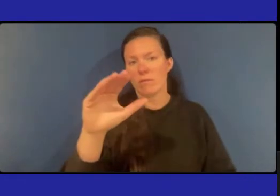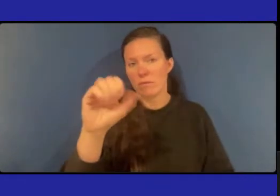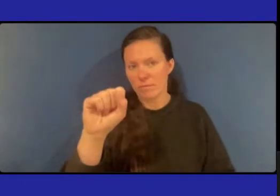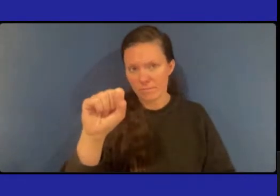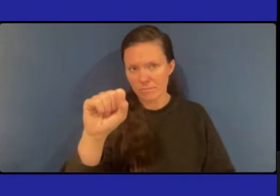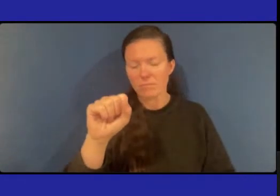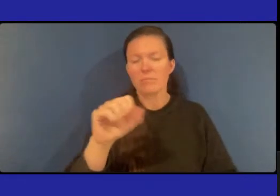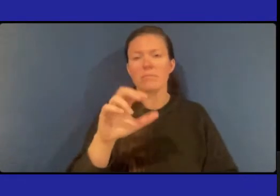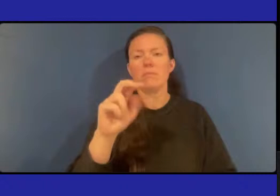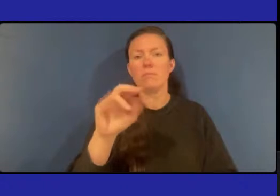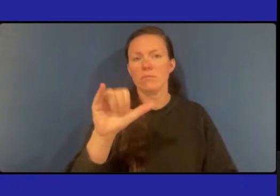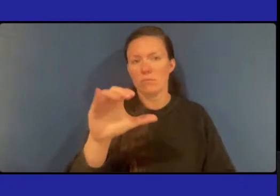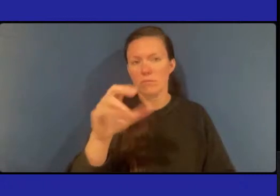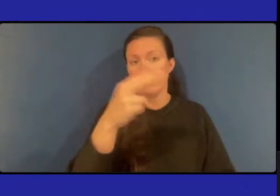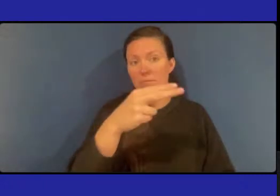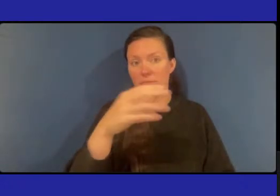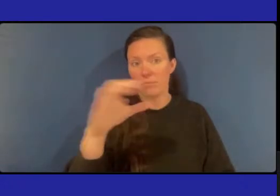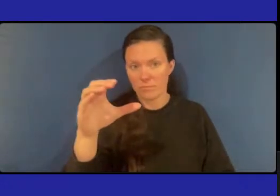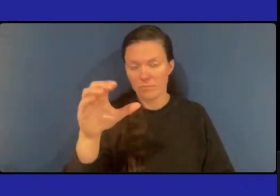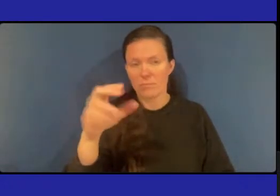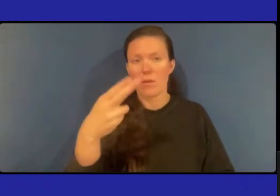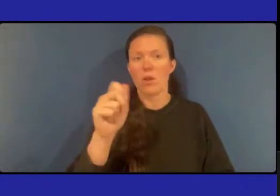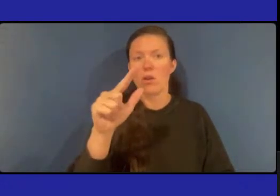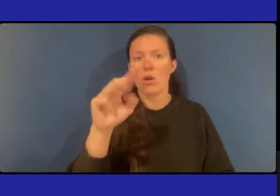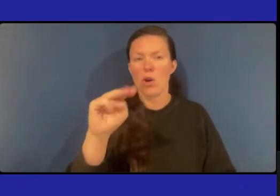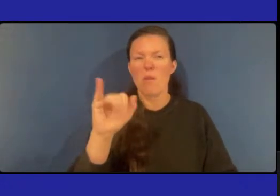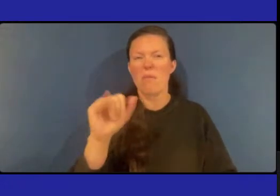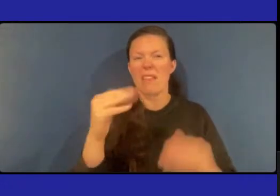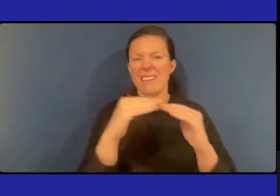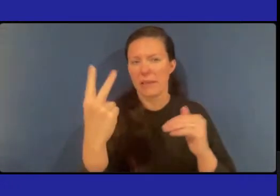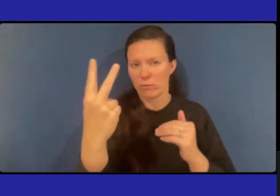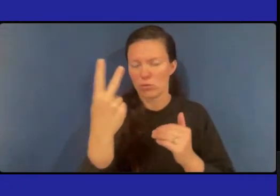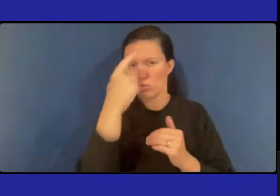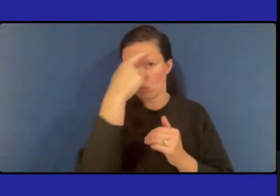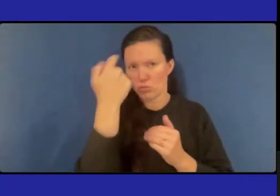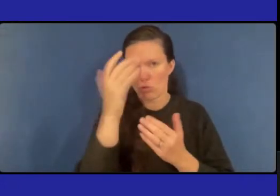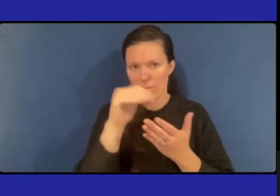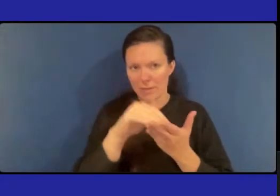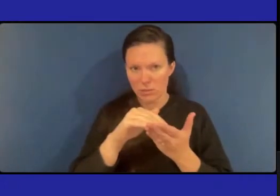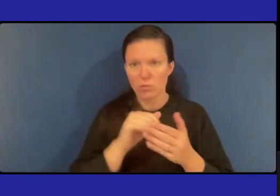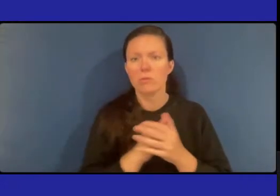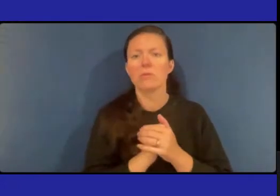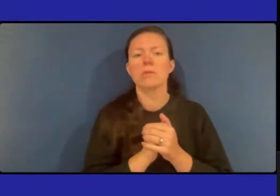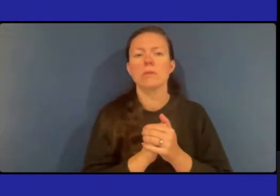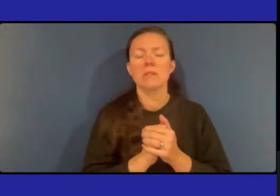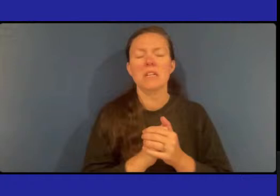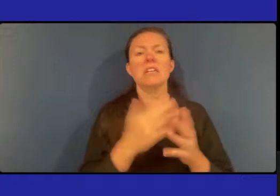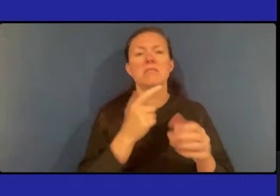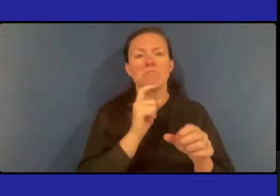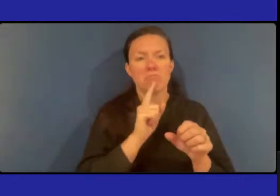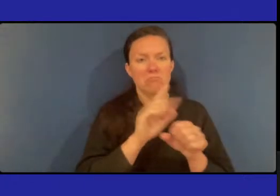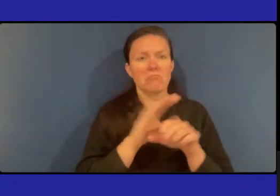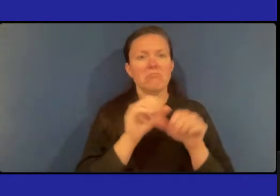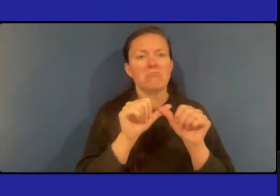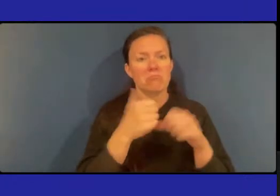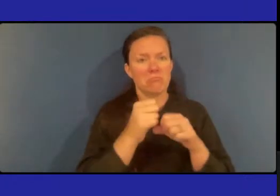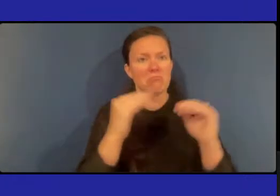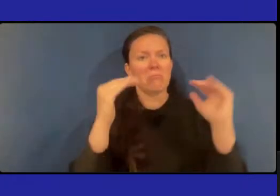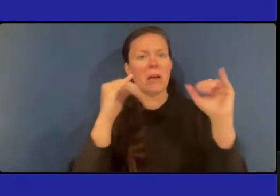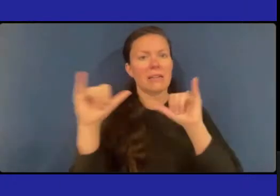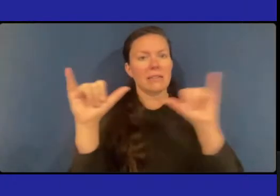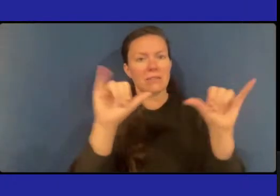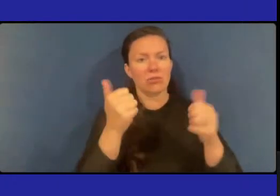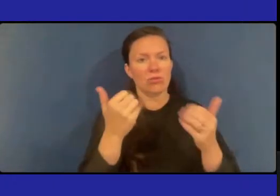York City Health and Hospitals Harlem as a Level 2 trauma center, committing to maintain the high standards needed to provide